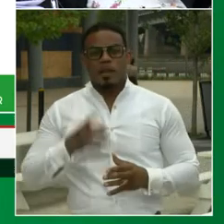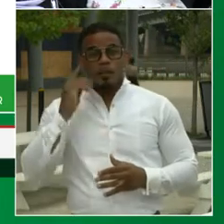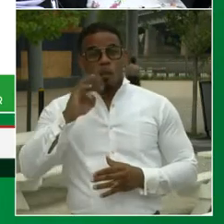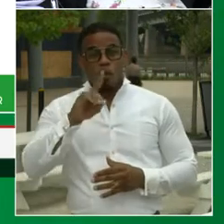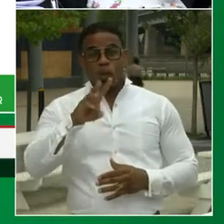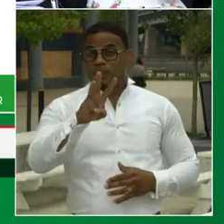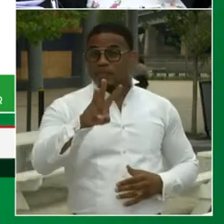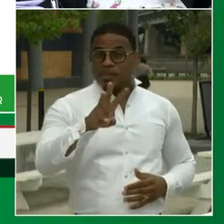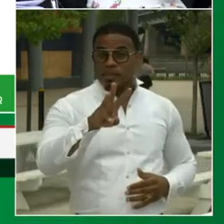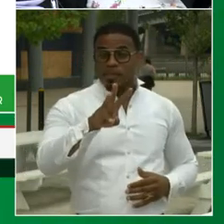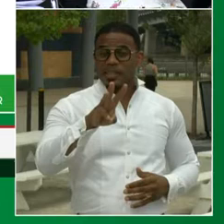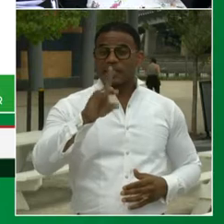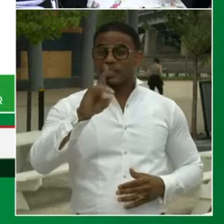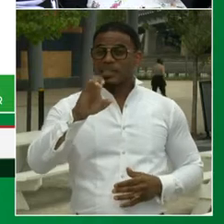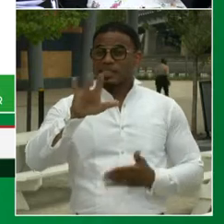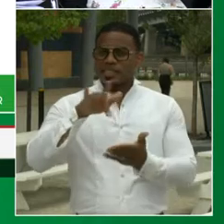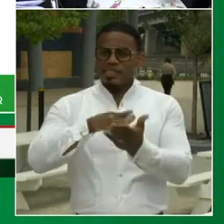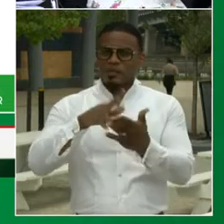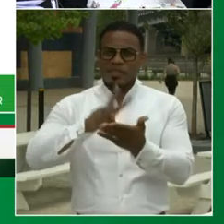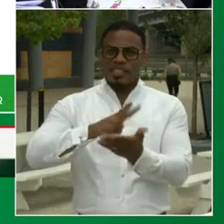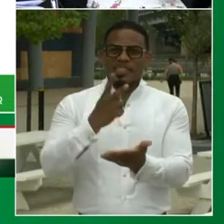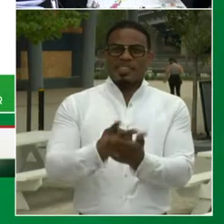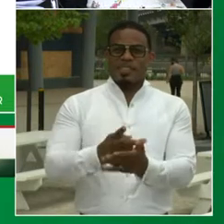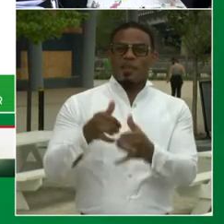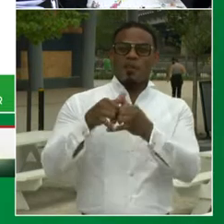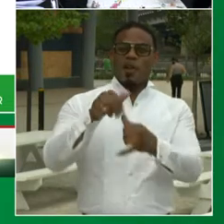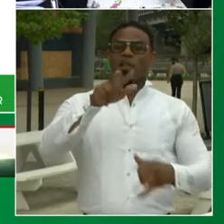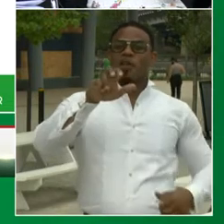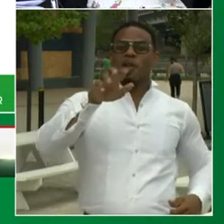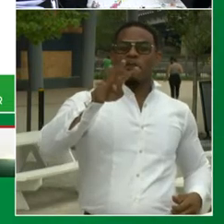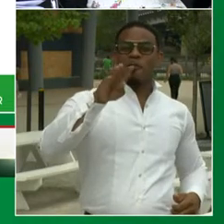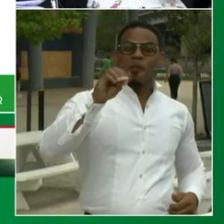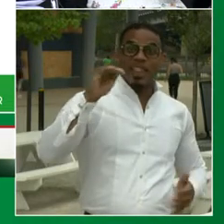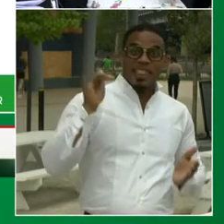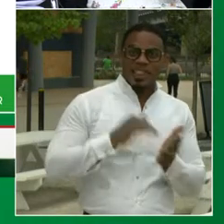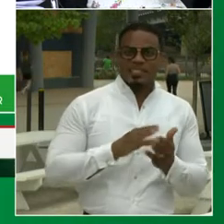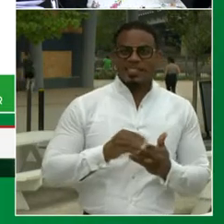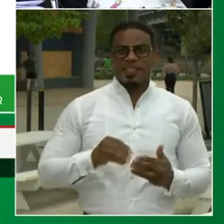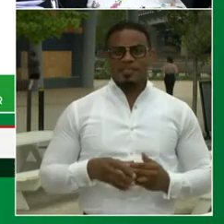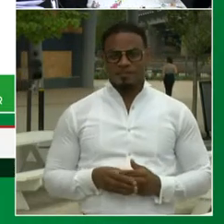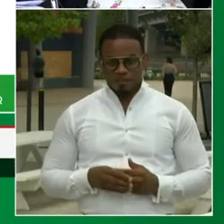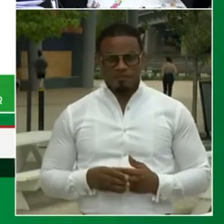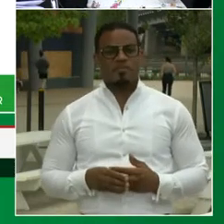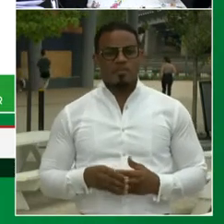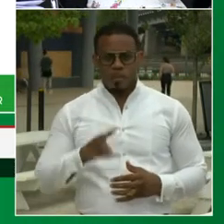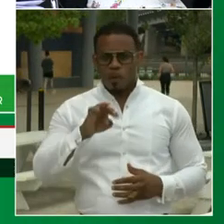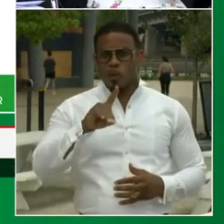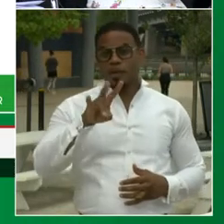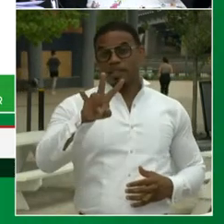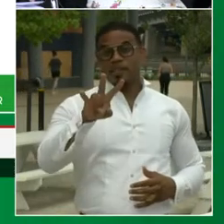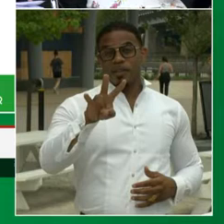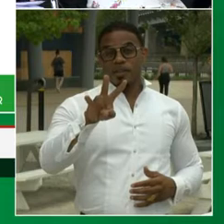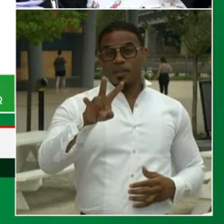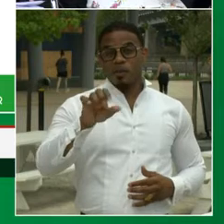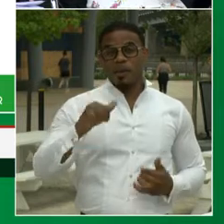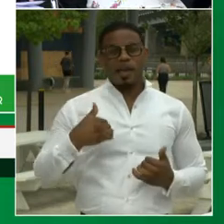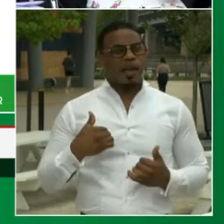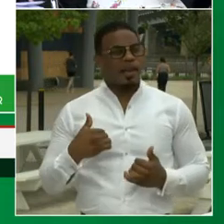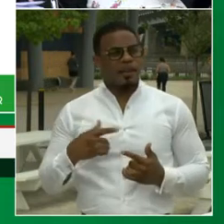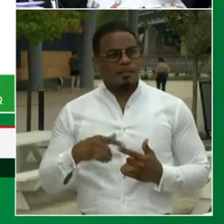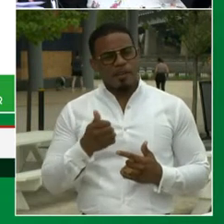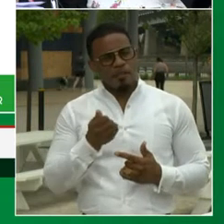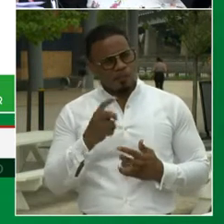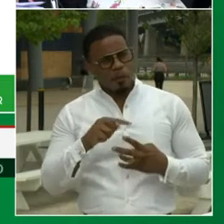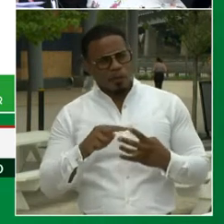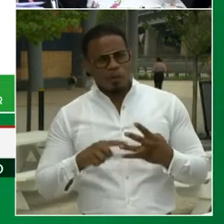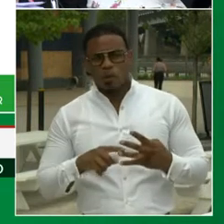Ward 6, DC Central Kitchen, who was awarded $340,000. Ward 7, we have a couple